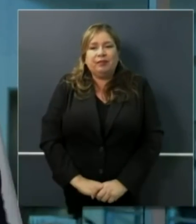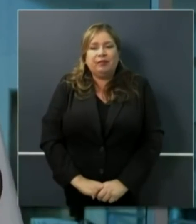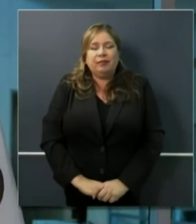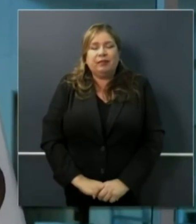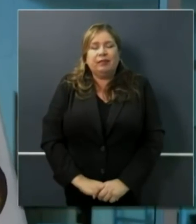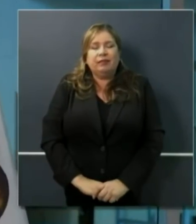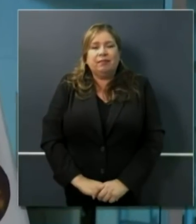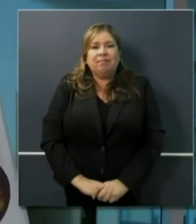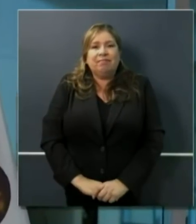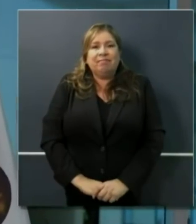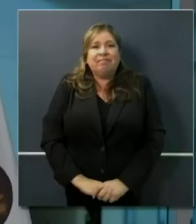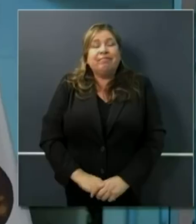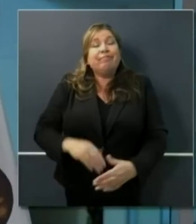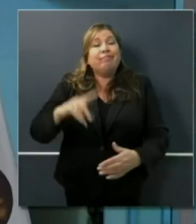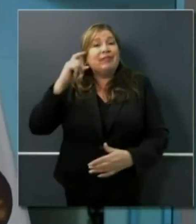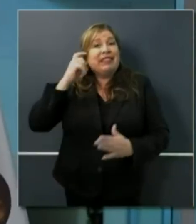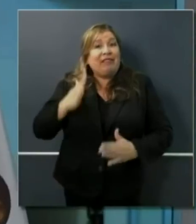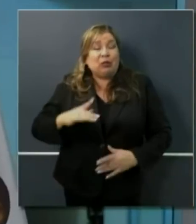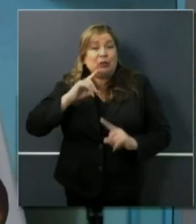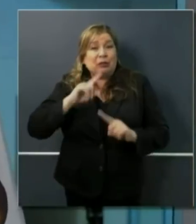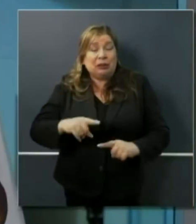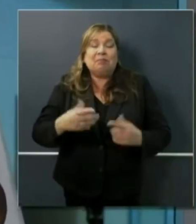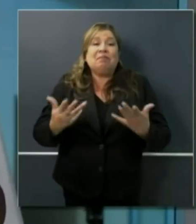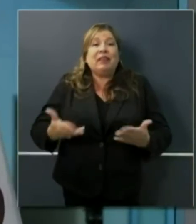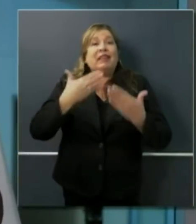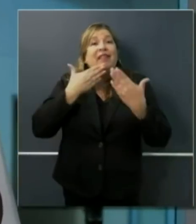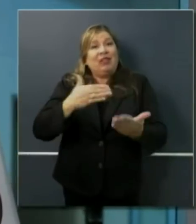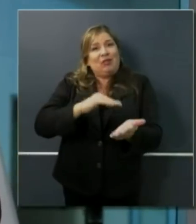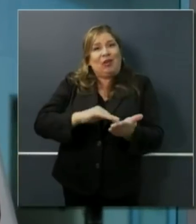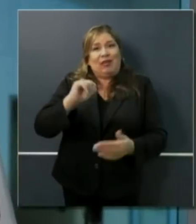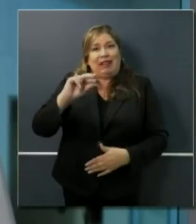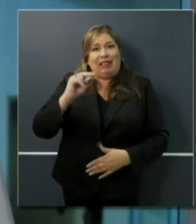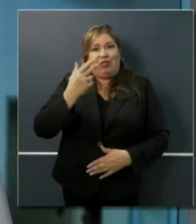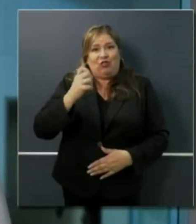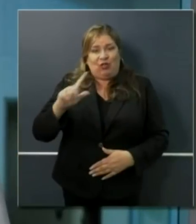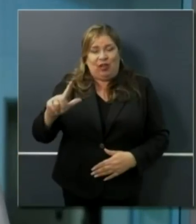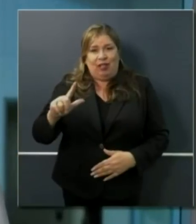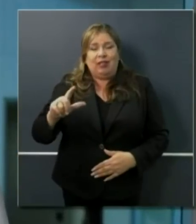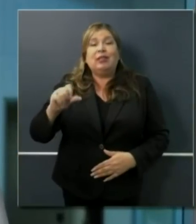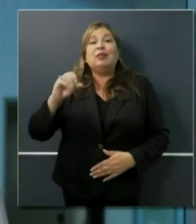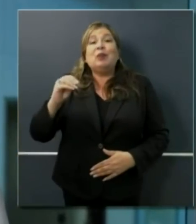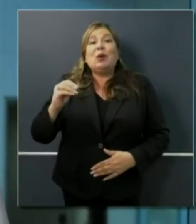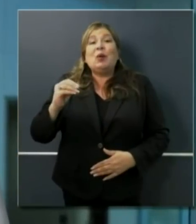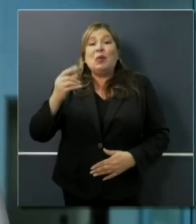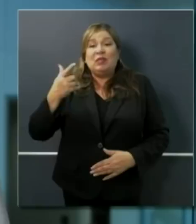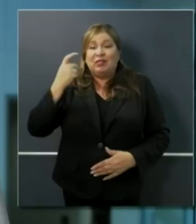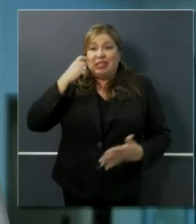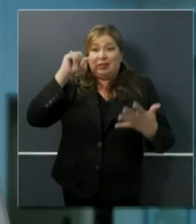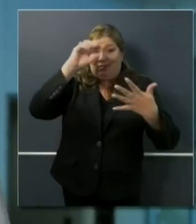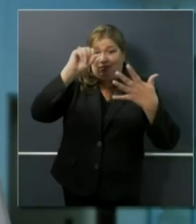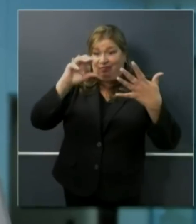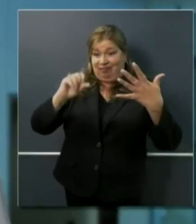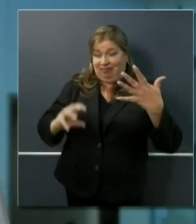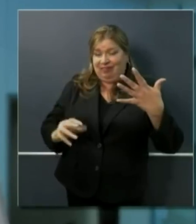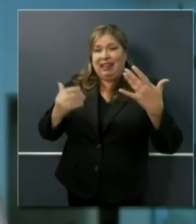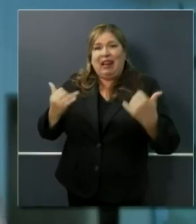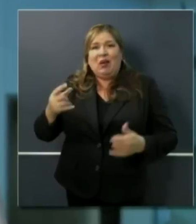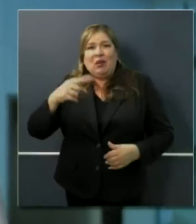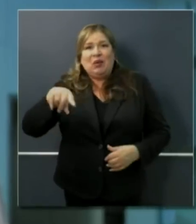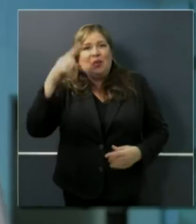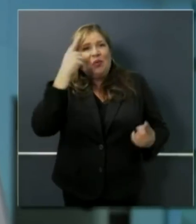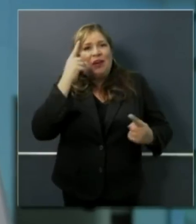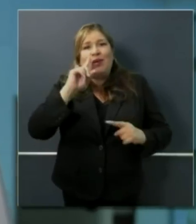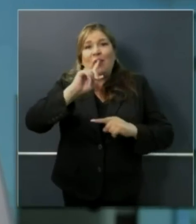Thank you, Dr. Angel. So the question everyone has on their minds is, when are we going to see some of